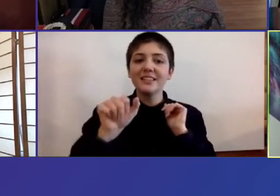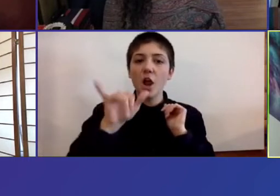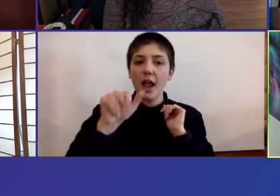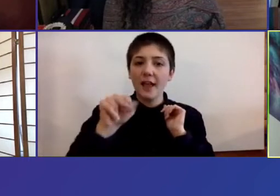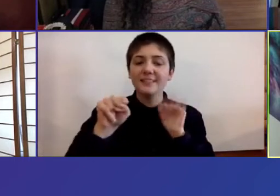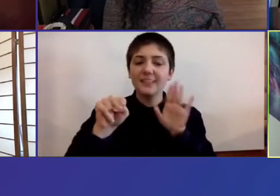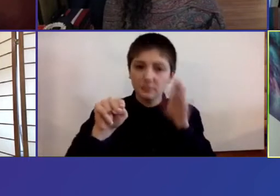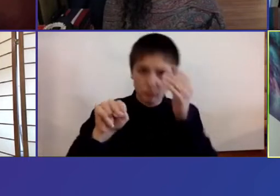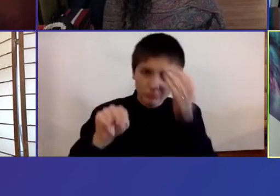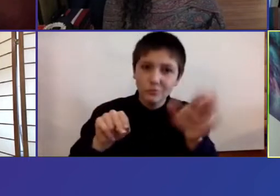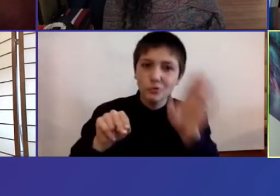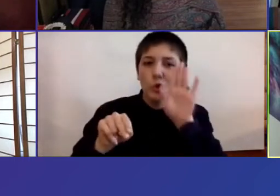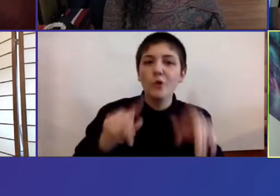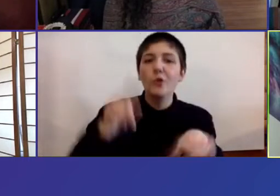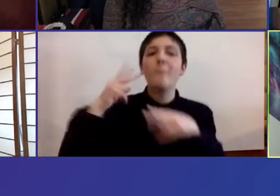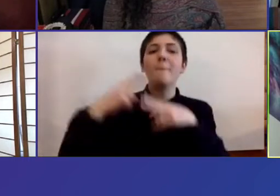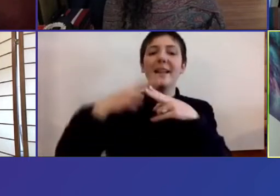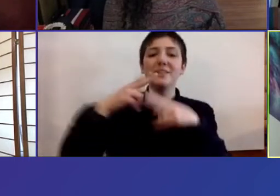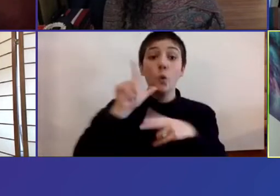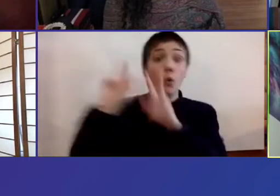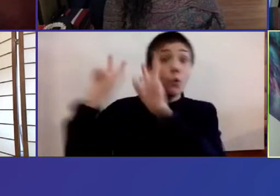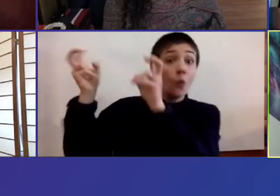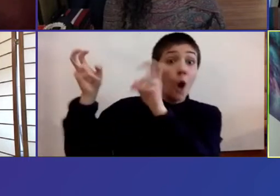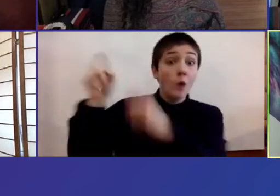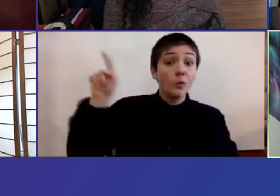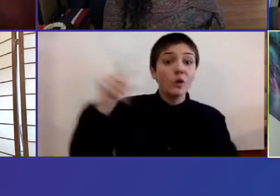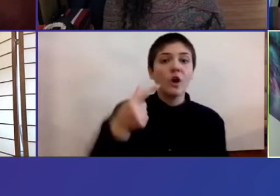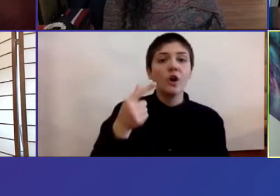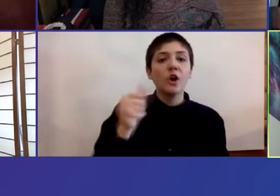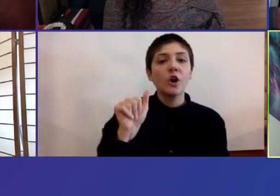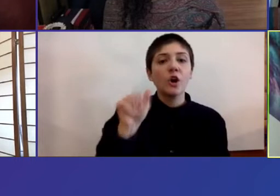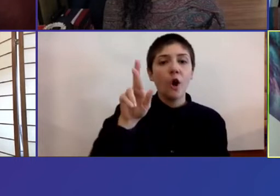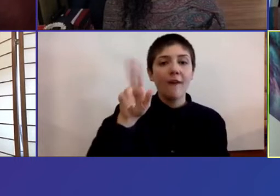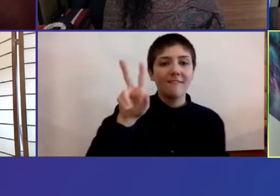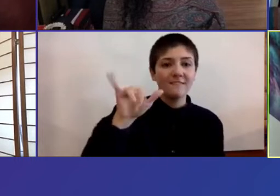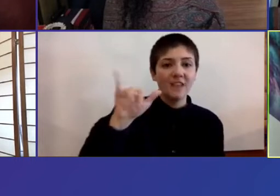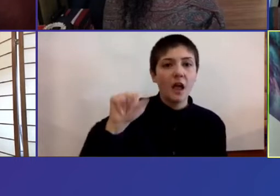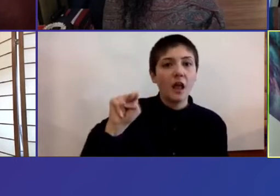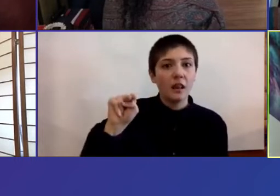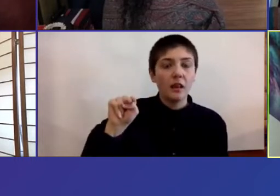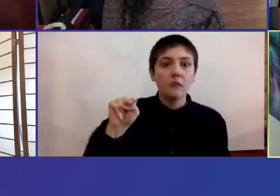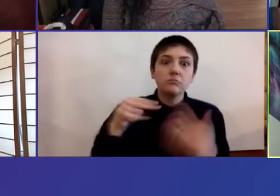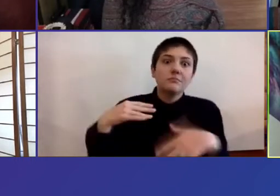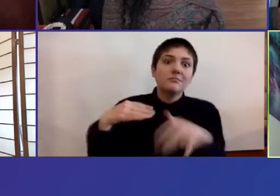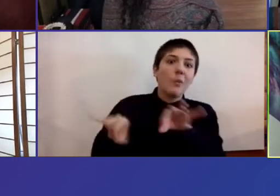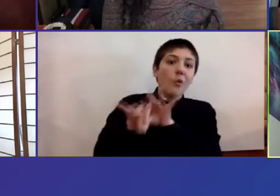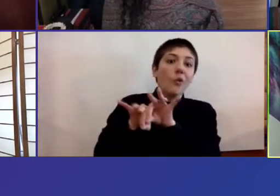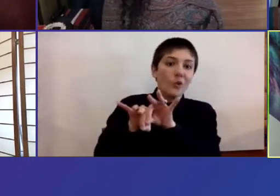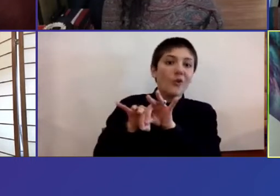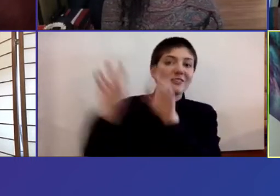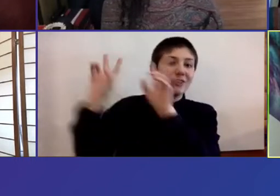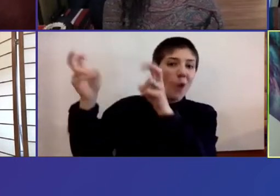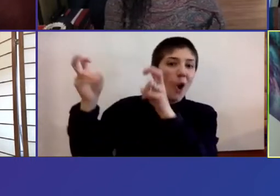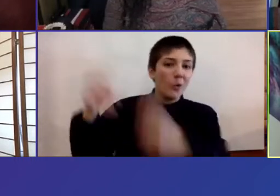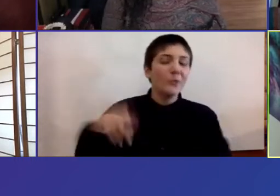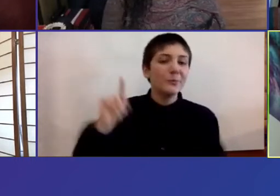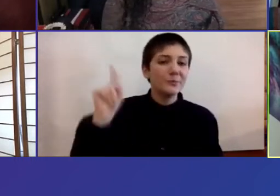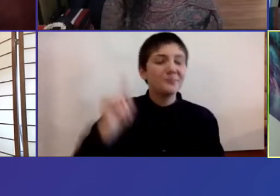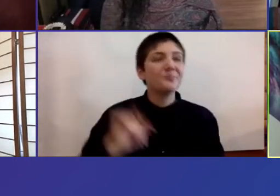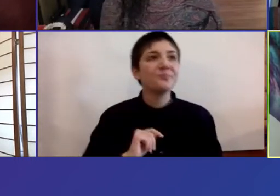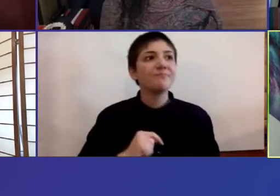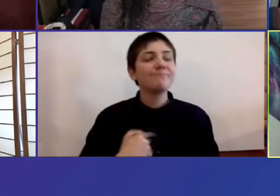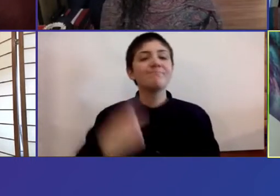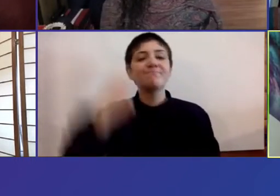here, which is extremely important. And when we think about